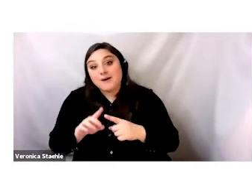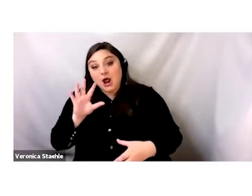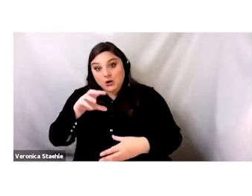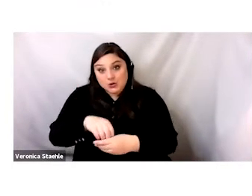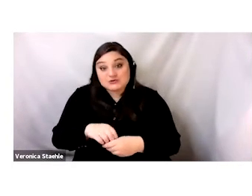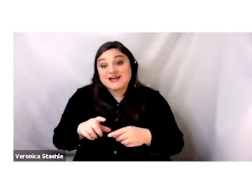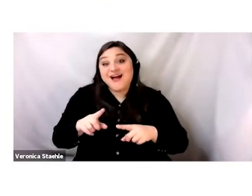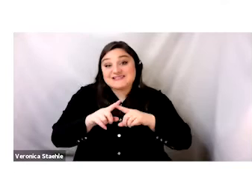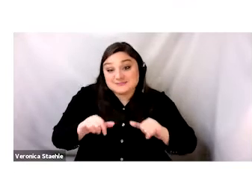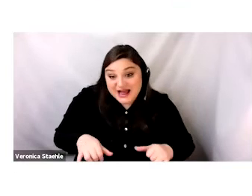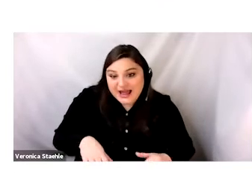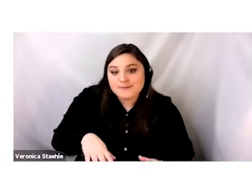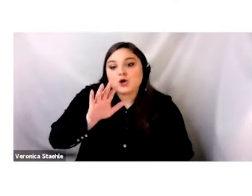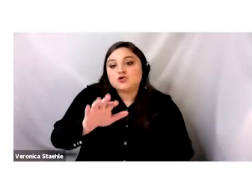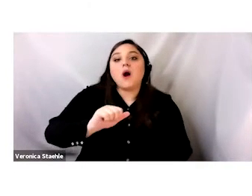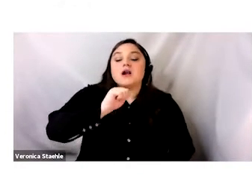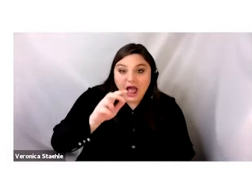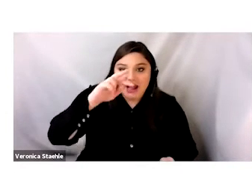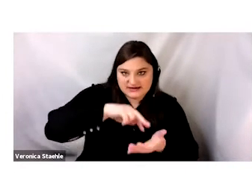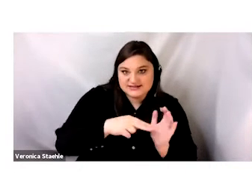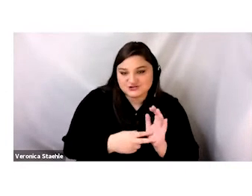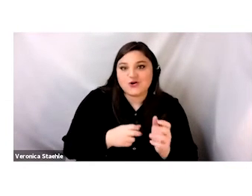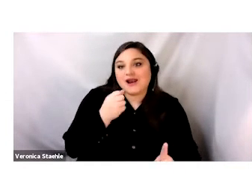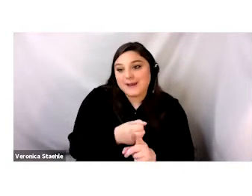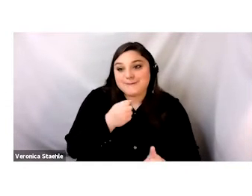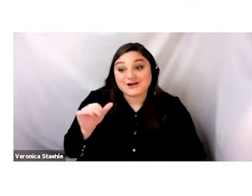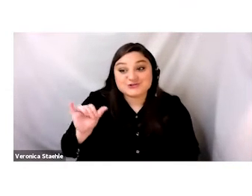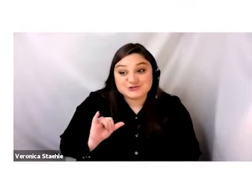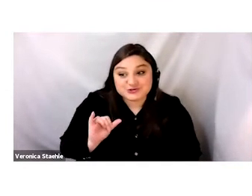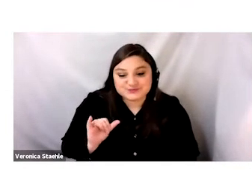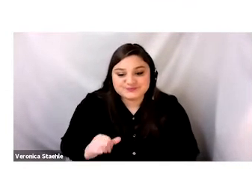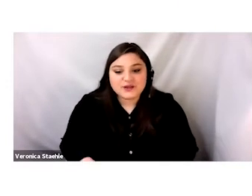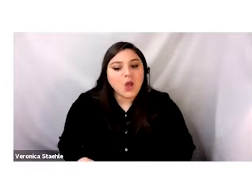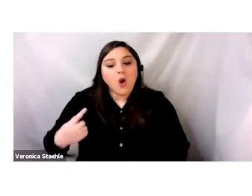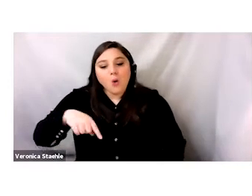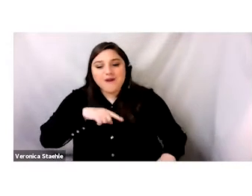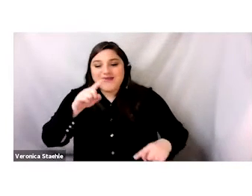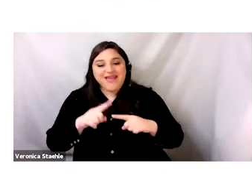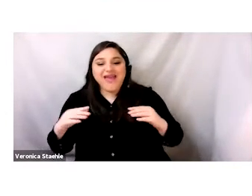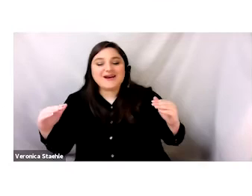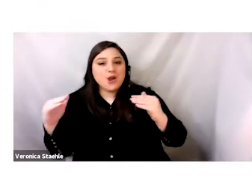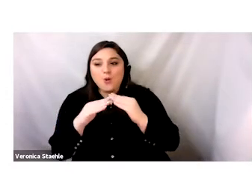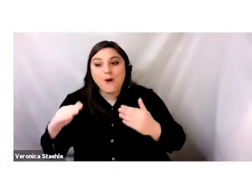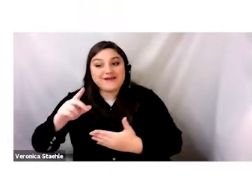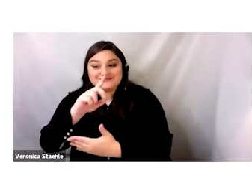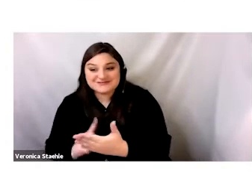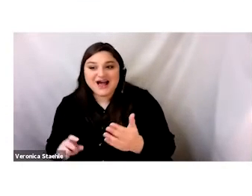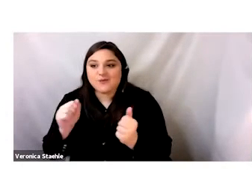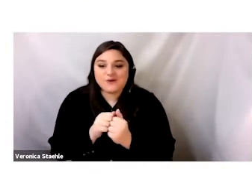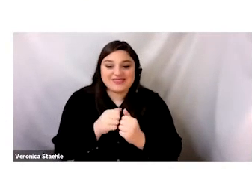we cannot continually equate intent and impact, because I personally believe that has been used to